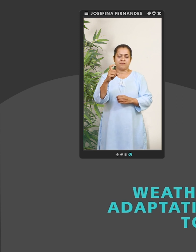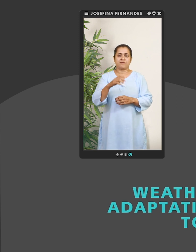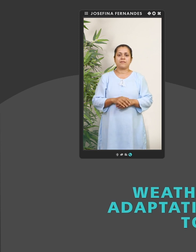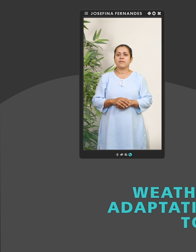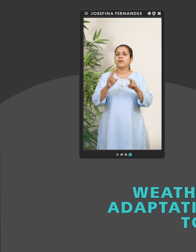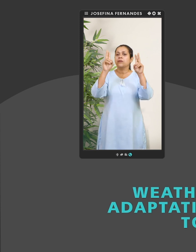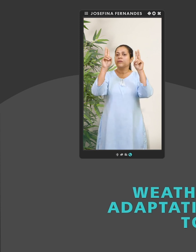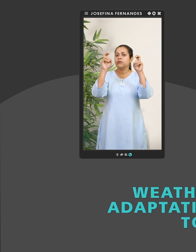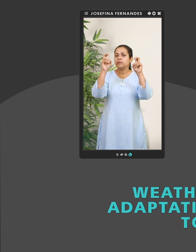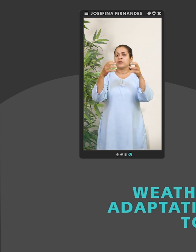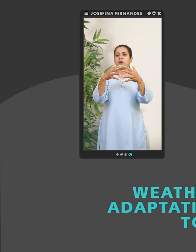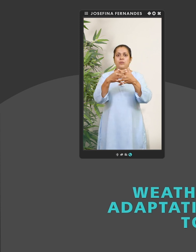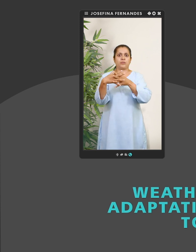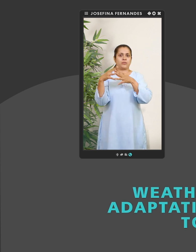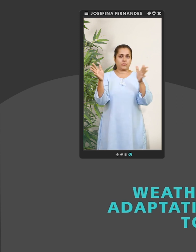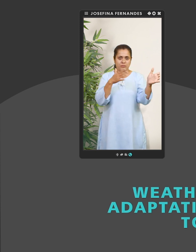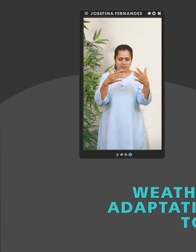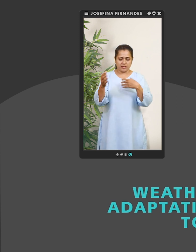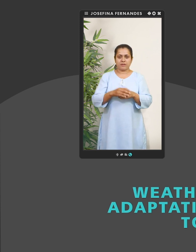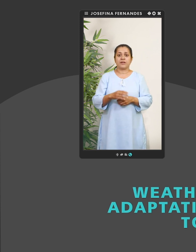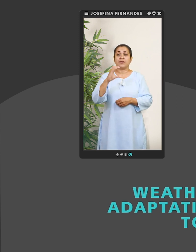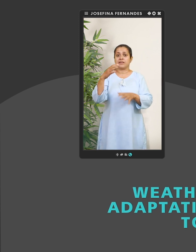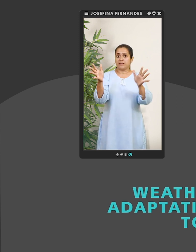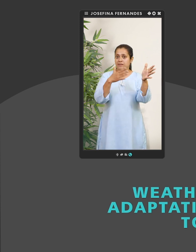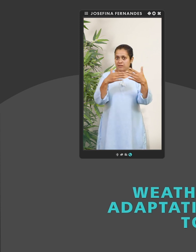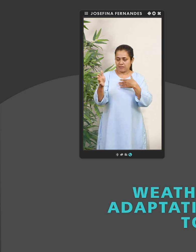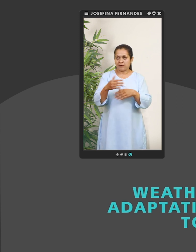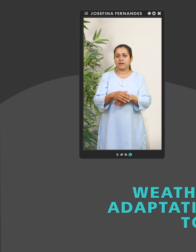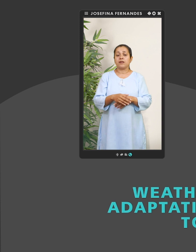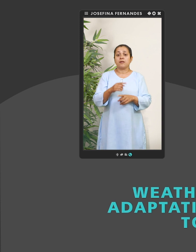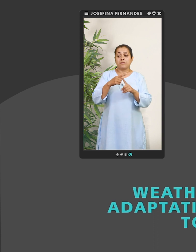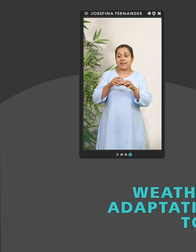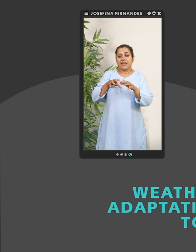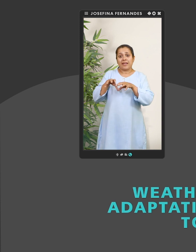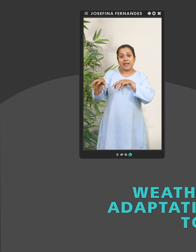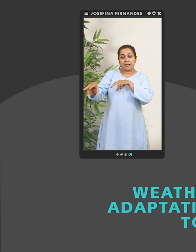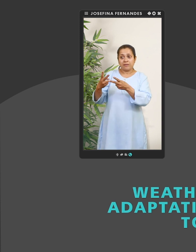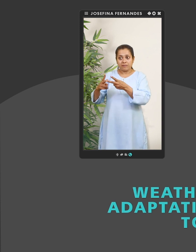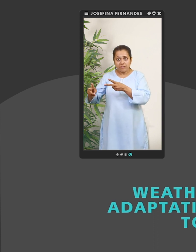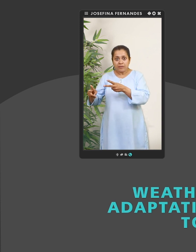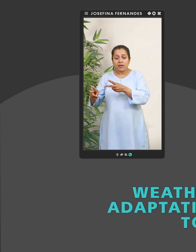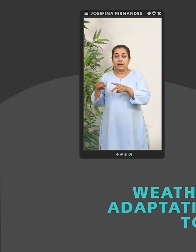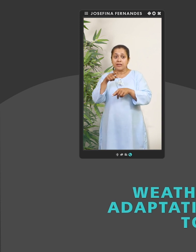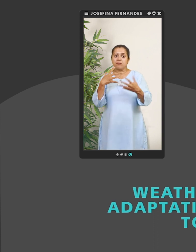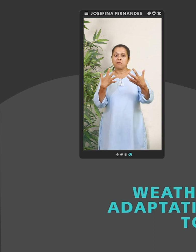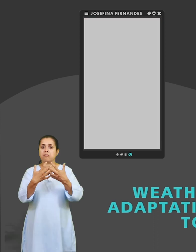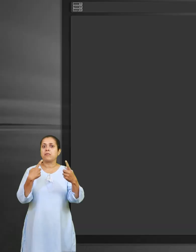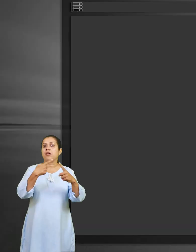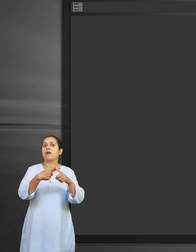and that is weather, climate, and adaptation of animals to